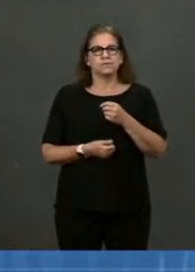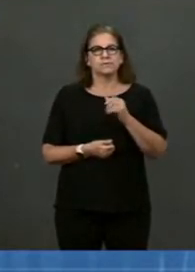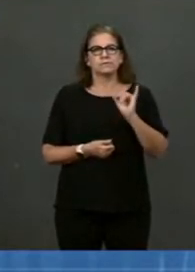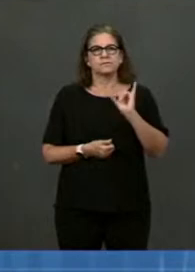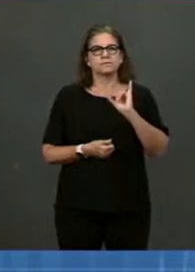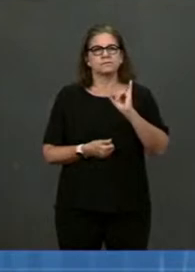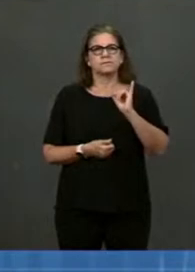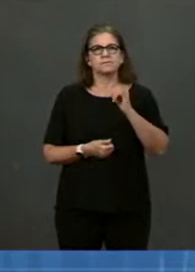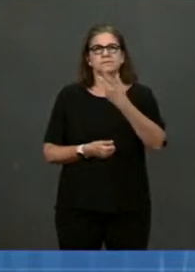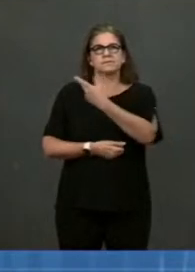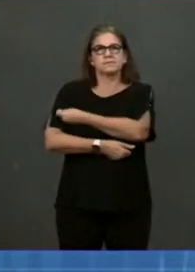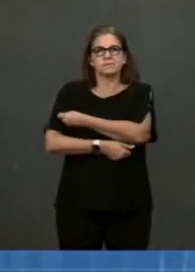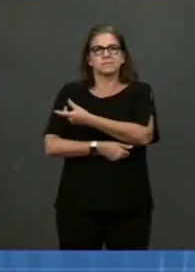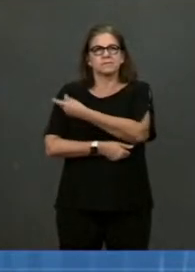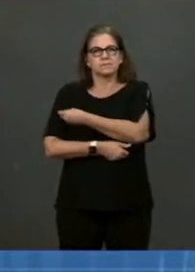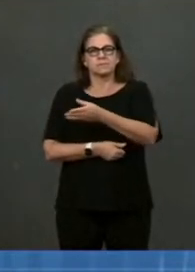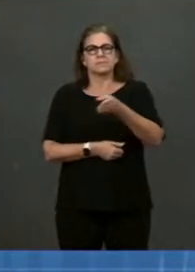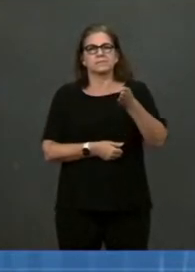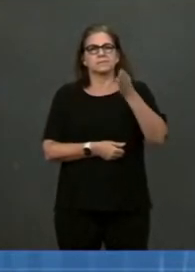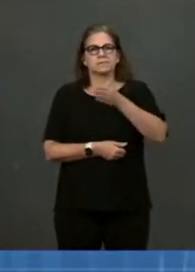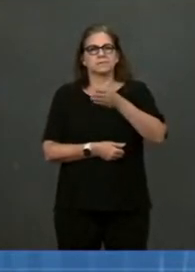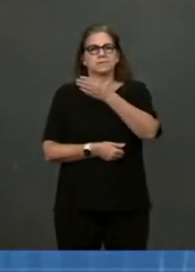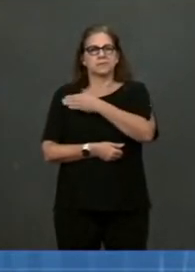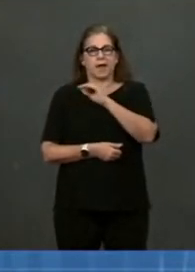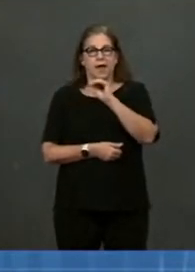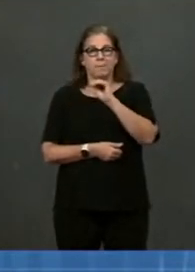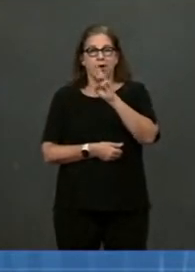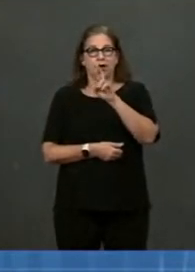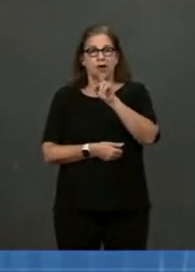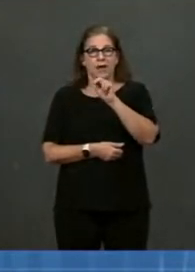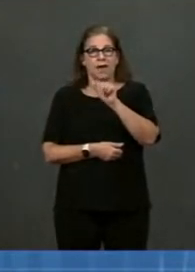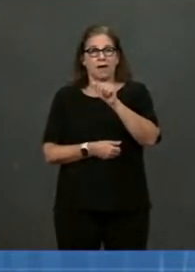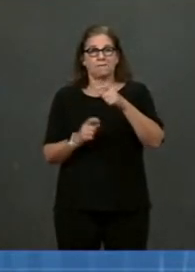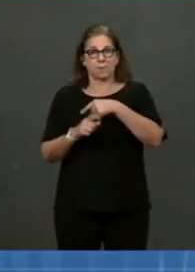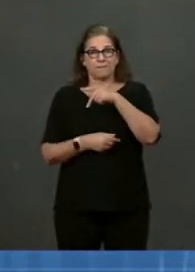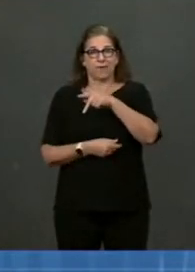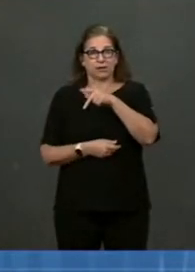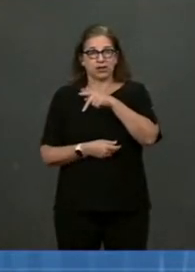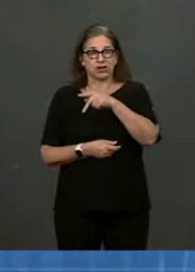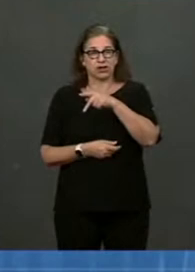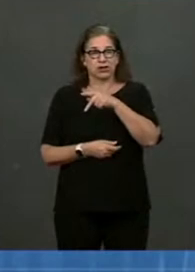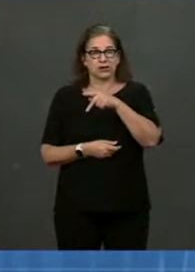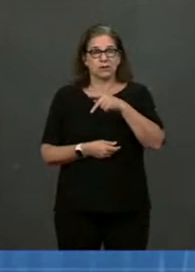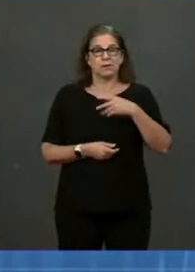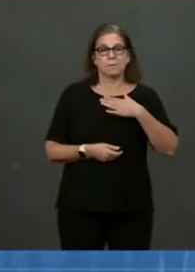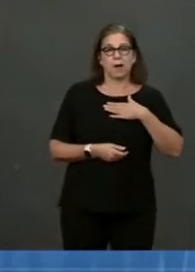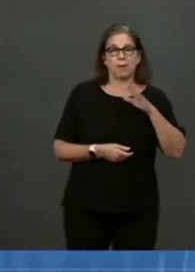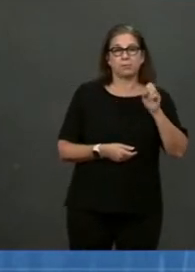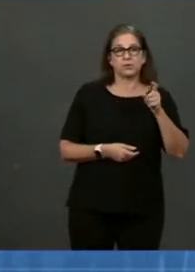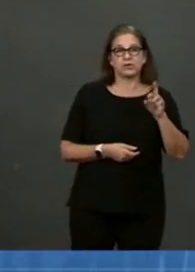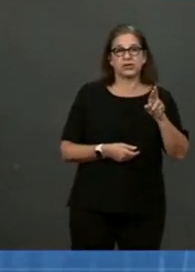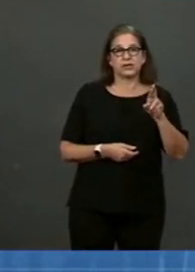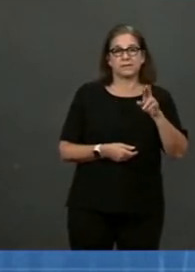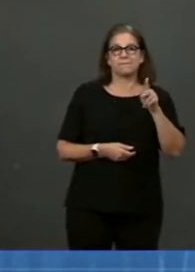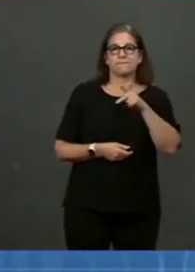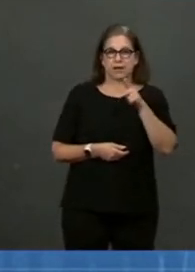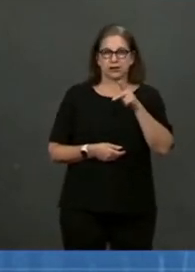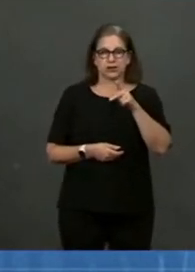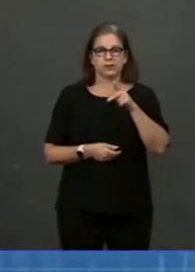from Pfizer and I get boosted with Pfizer, that's a homologous boost. If I get